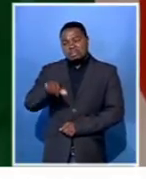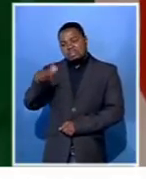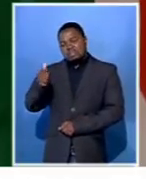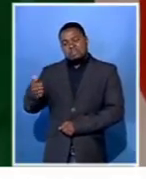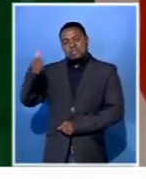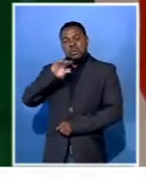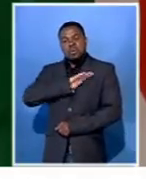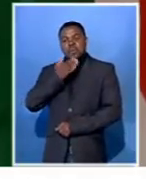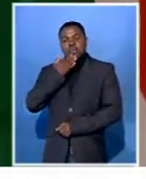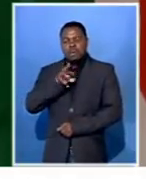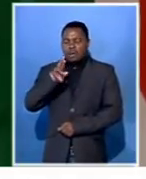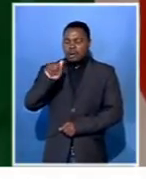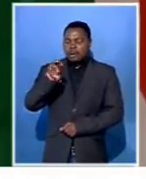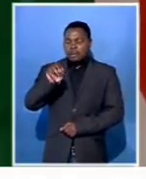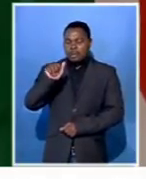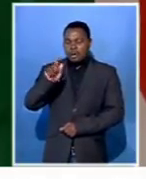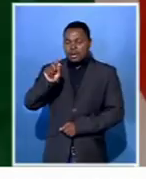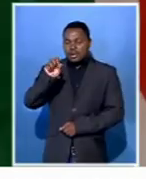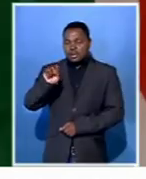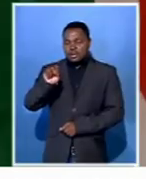Master Warrant Officer Ramatseo,